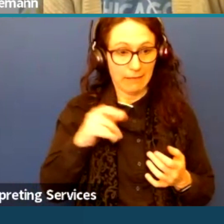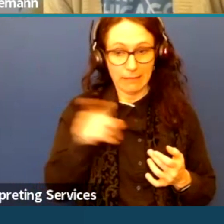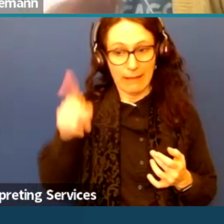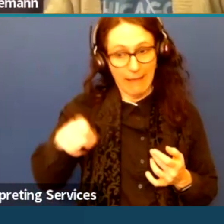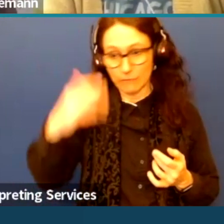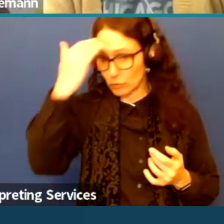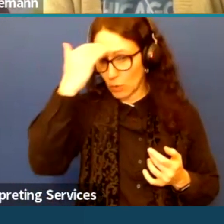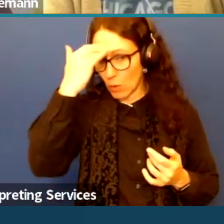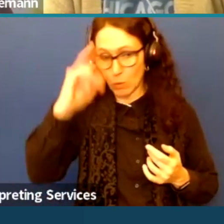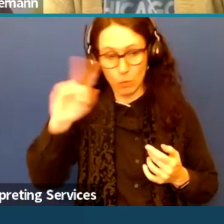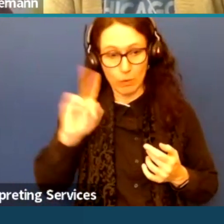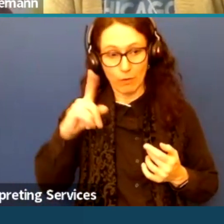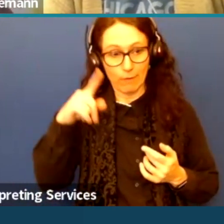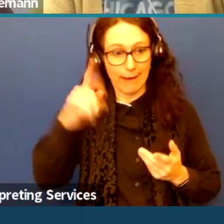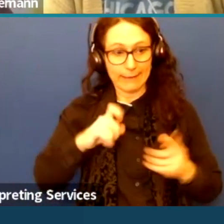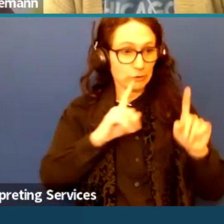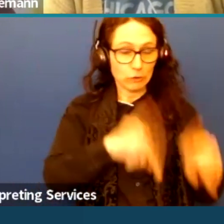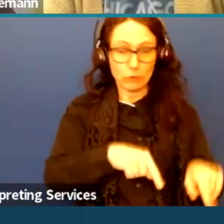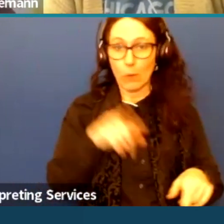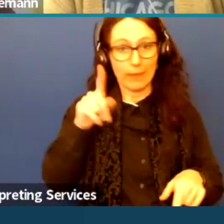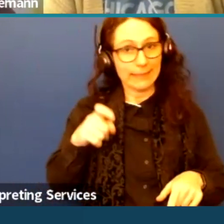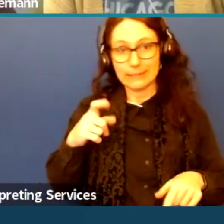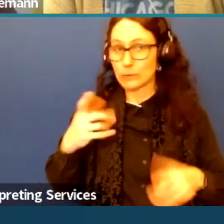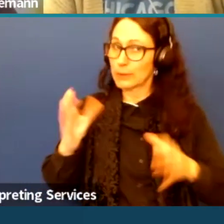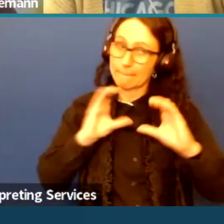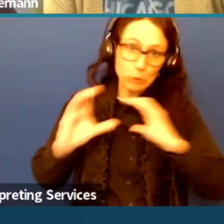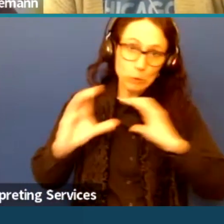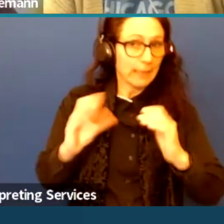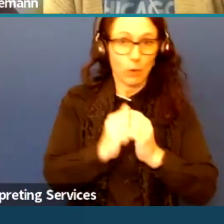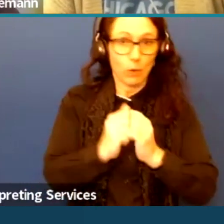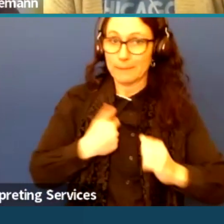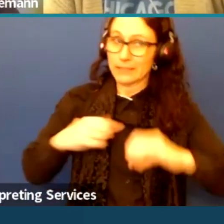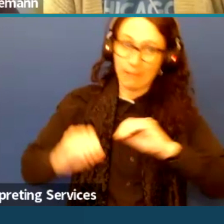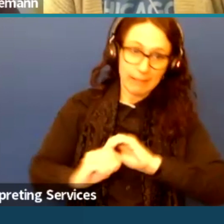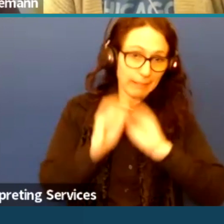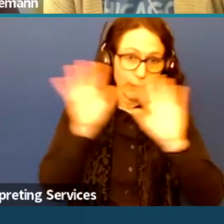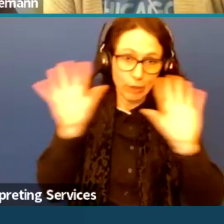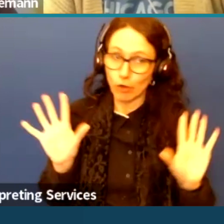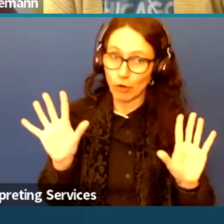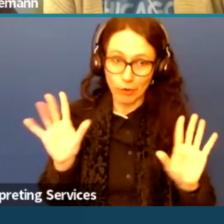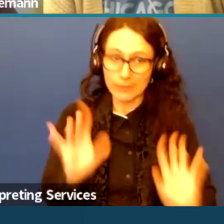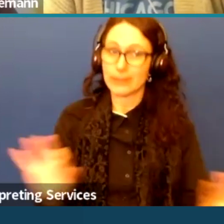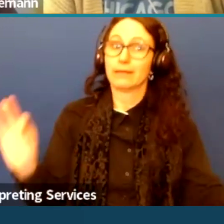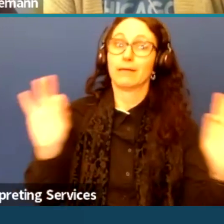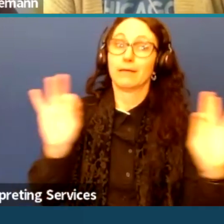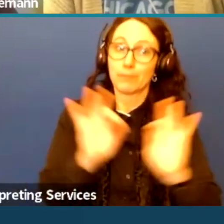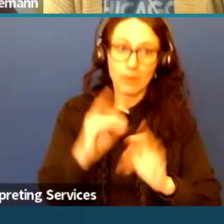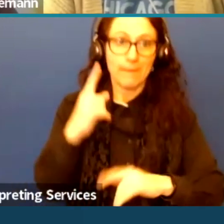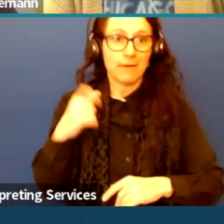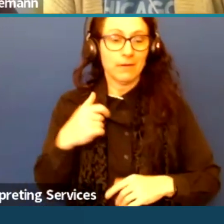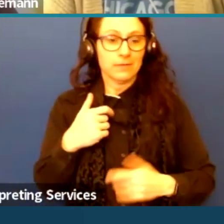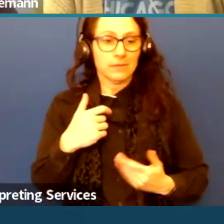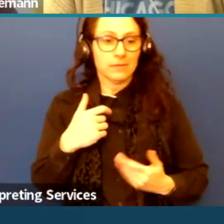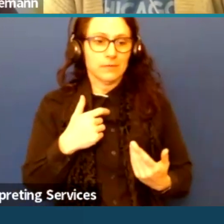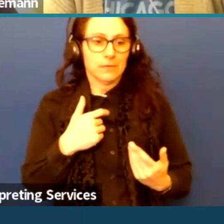to communicate to me clearly. Because I mean, as far as me directing